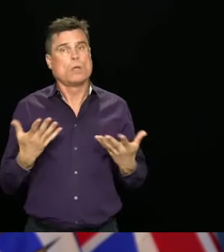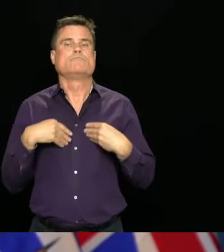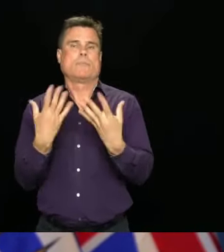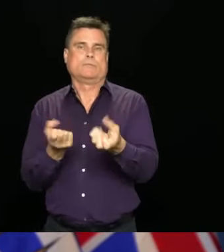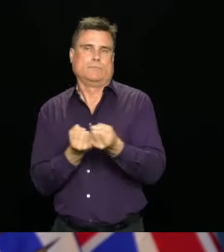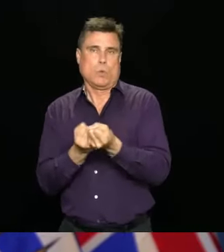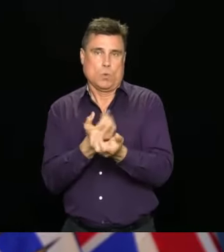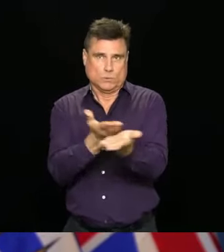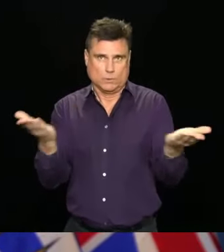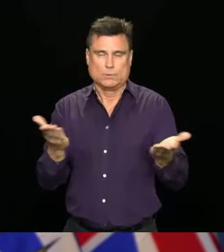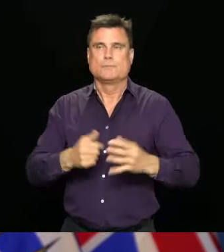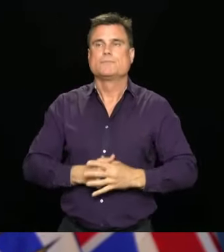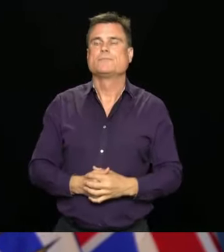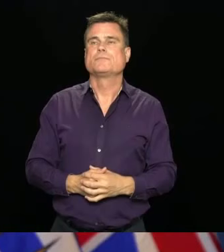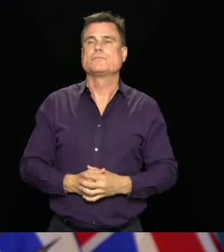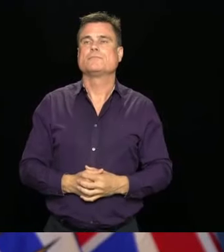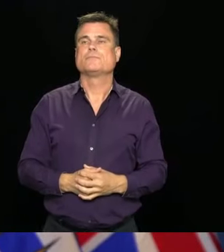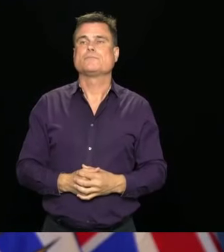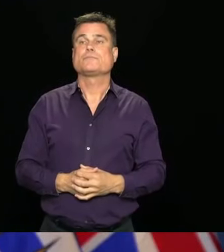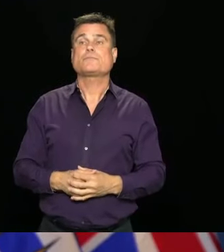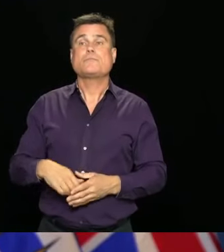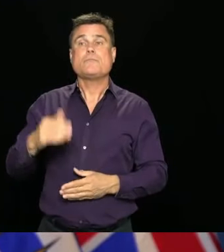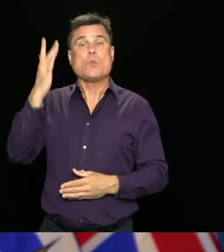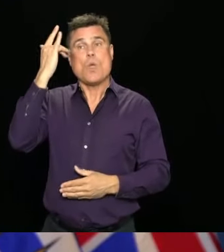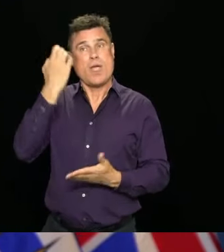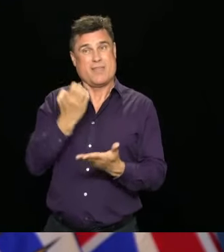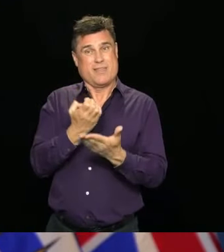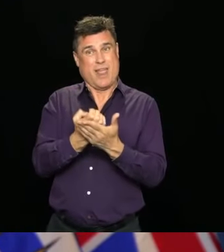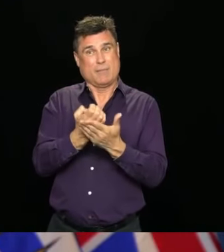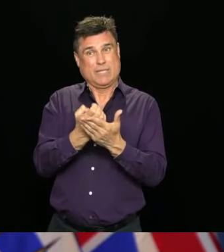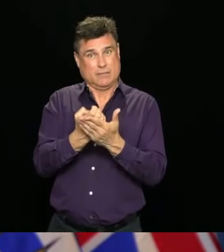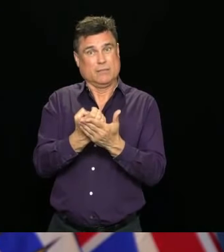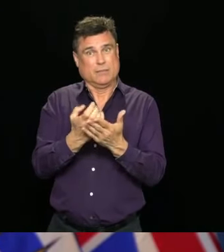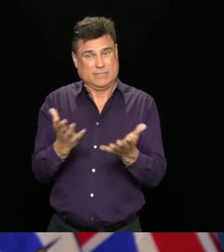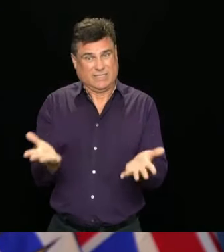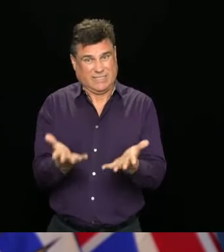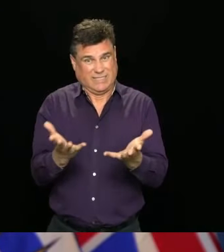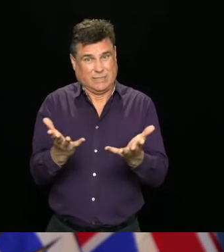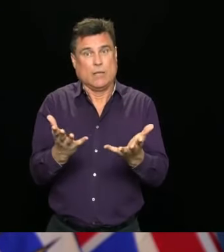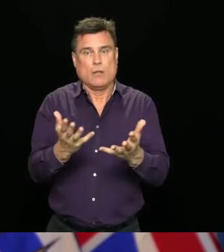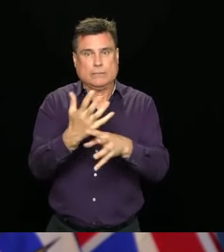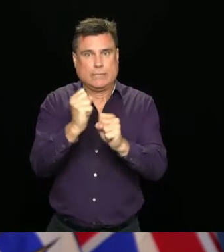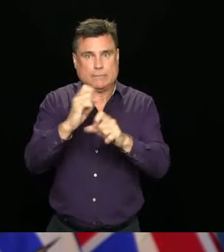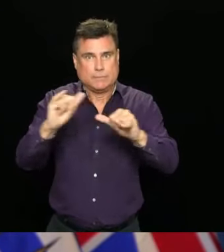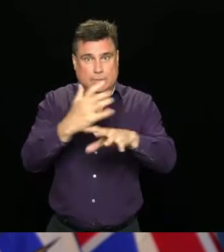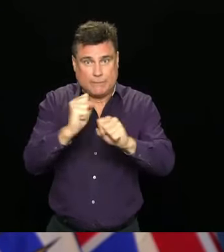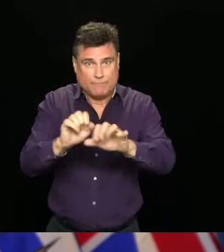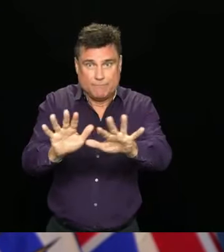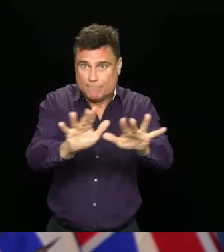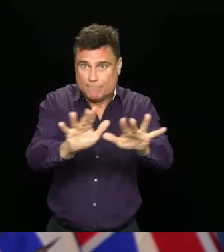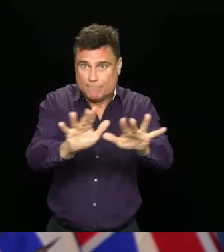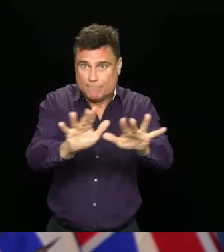and support them as our economy carefully and safely reopens. What I'm announcing today is about